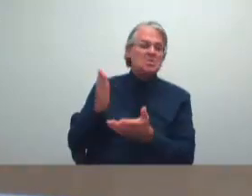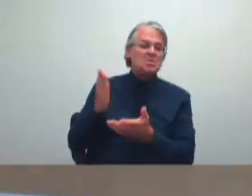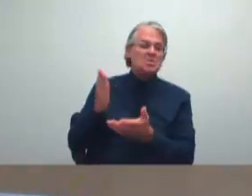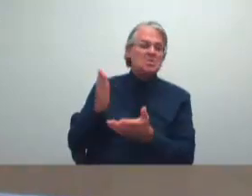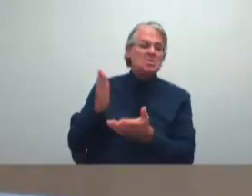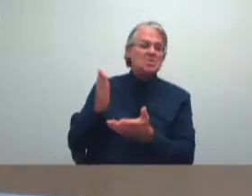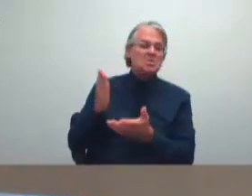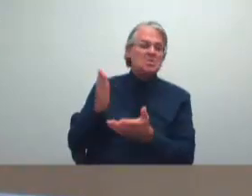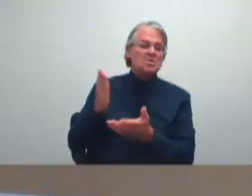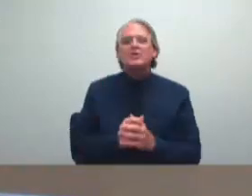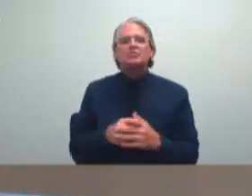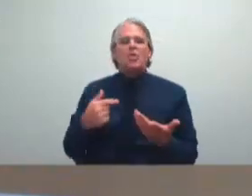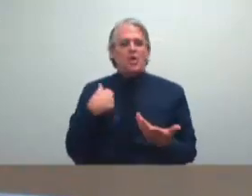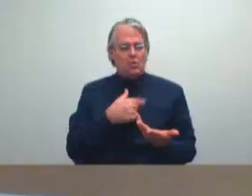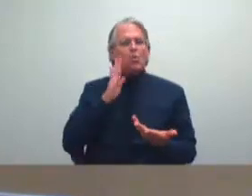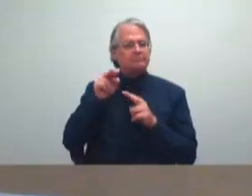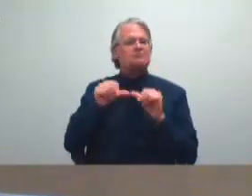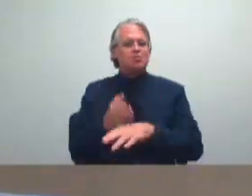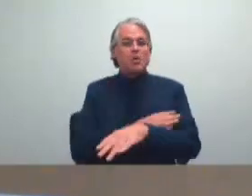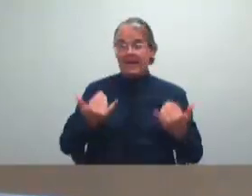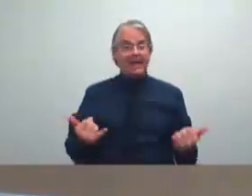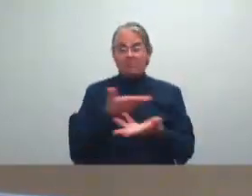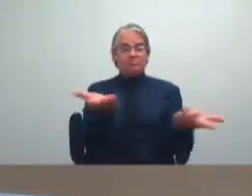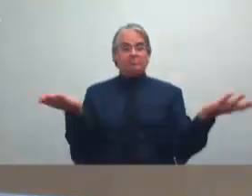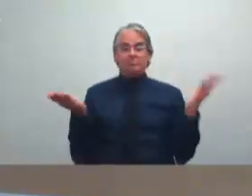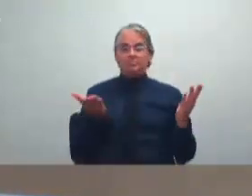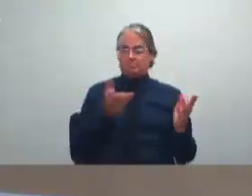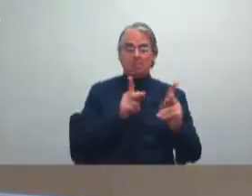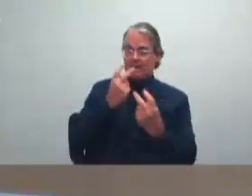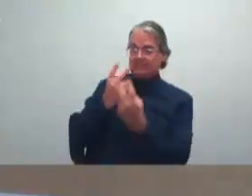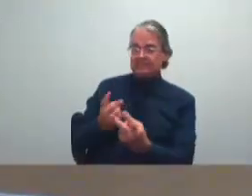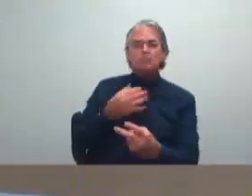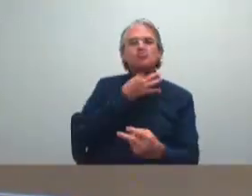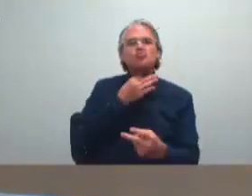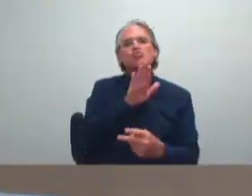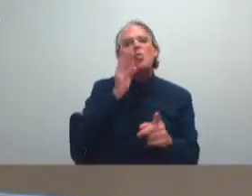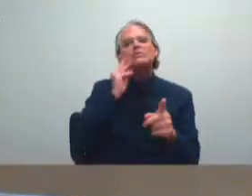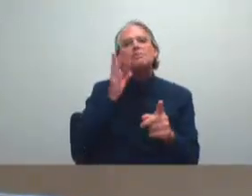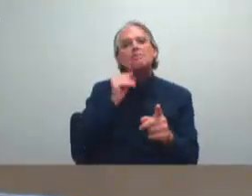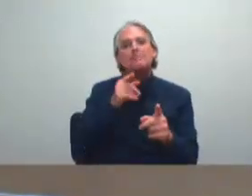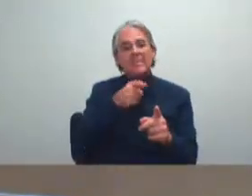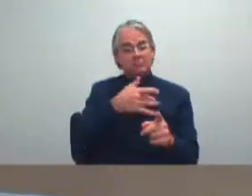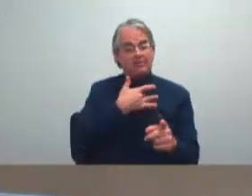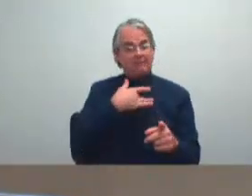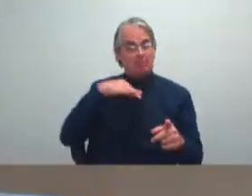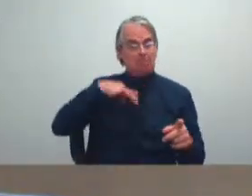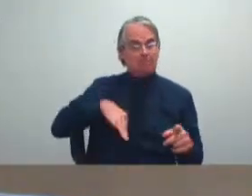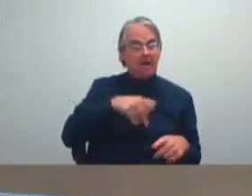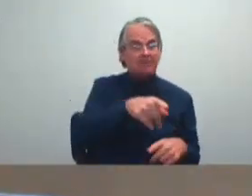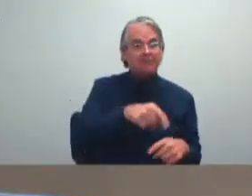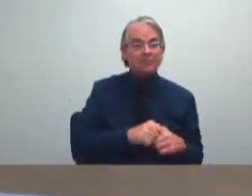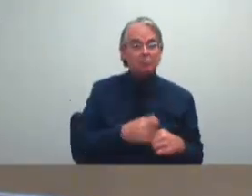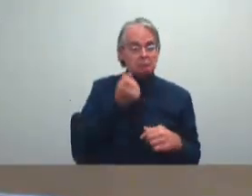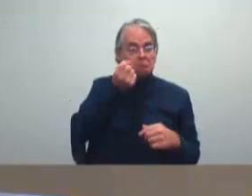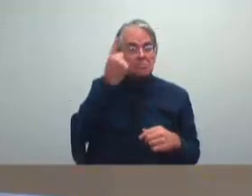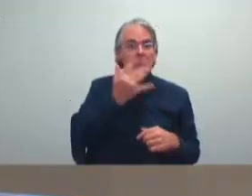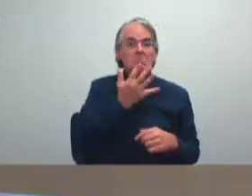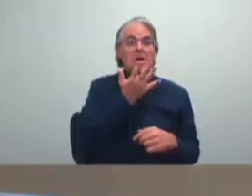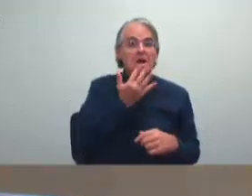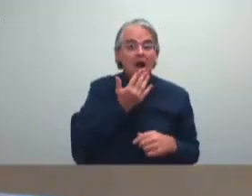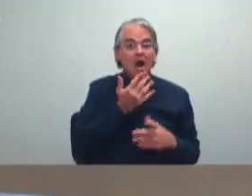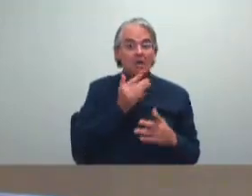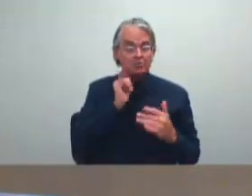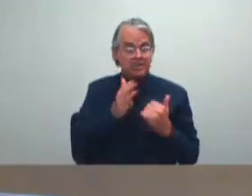on it. How can it be more useful to you in your daily life? How are the colors working? Does it really give you guidance, or is it